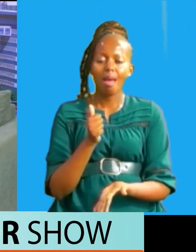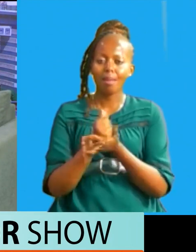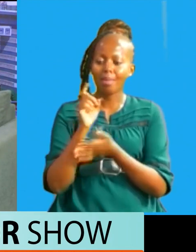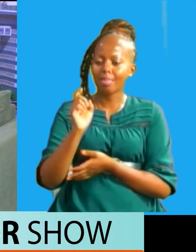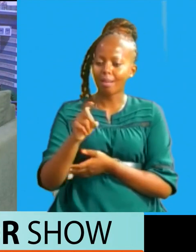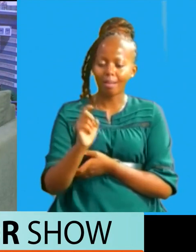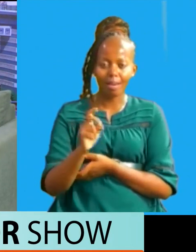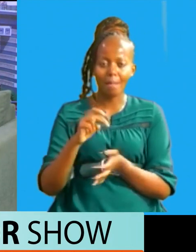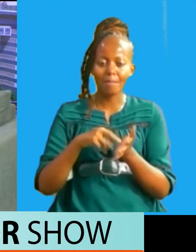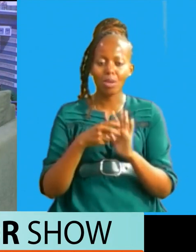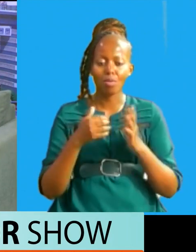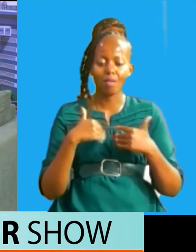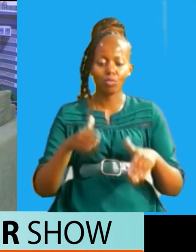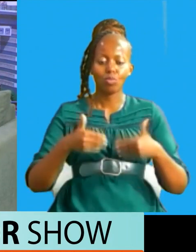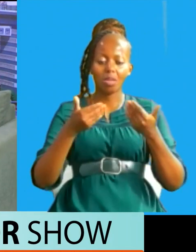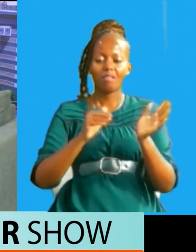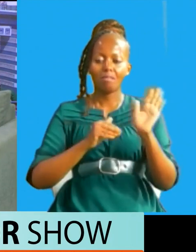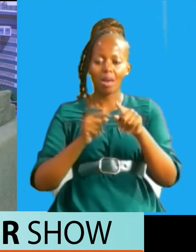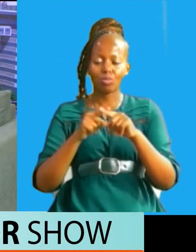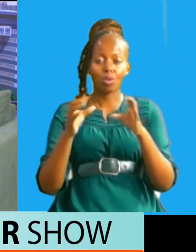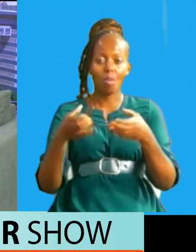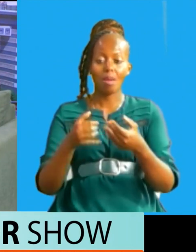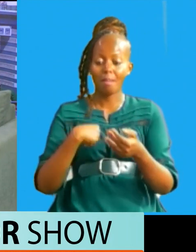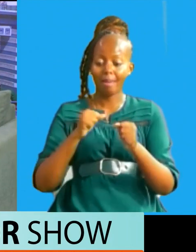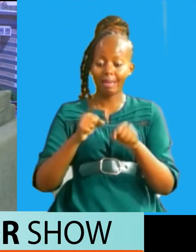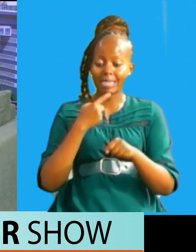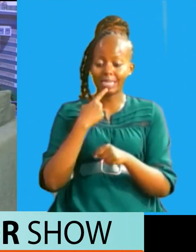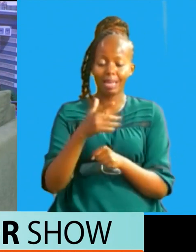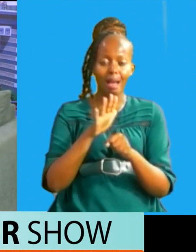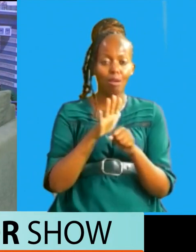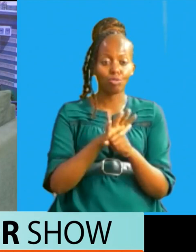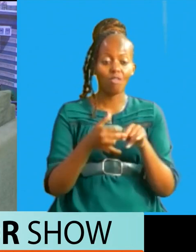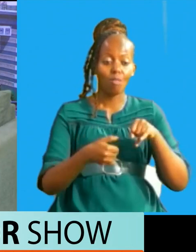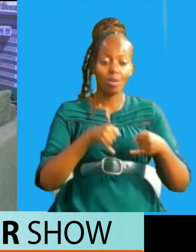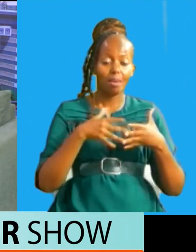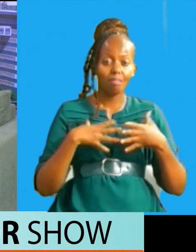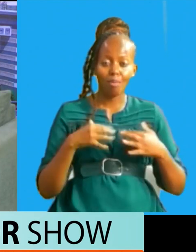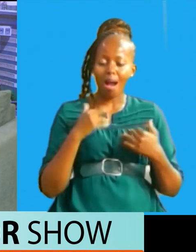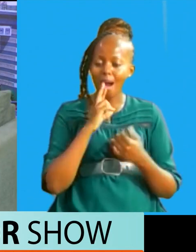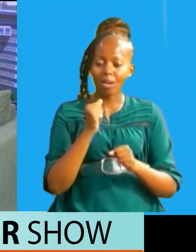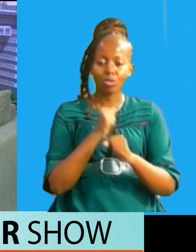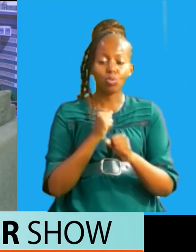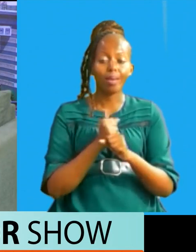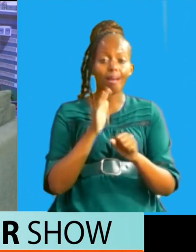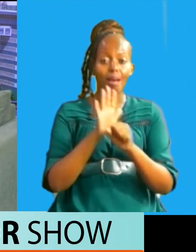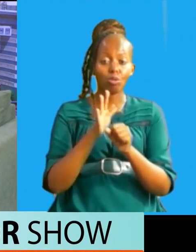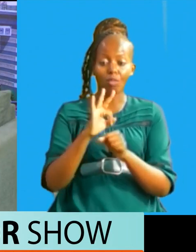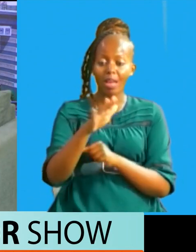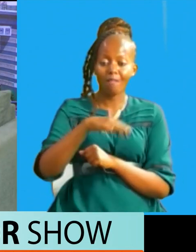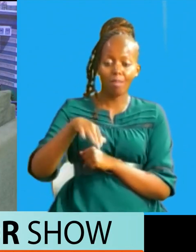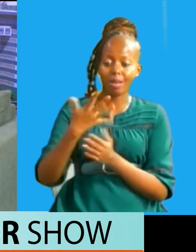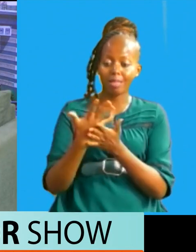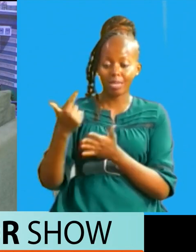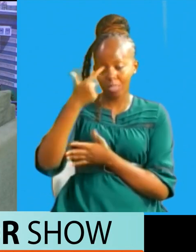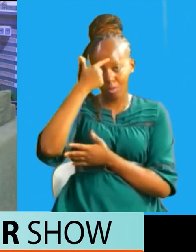You have to give back to the community. And I can say a lot of models are actually doing a lot of environmental things, because